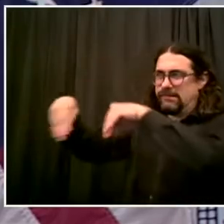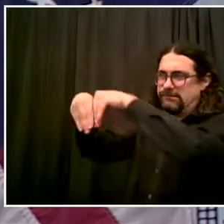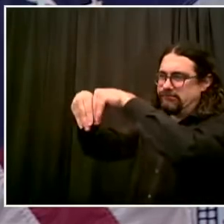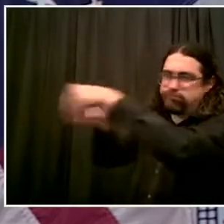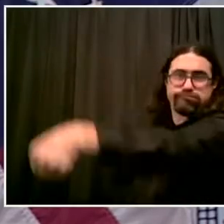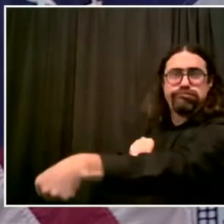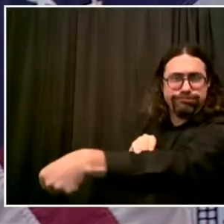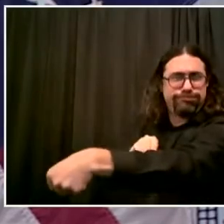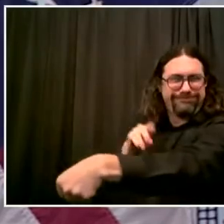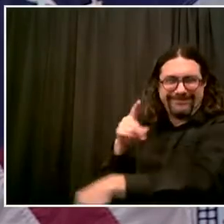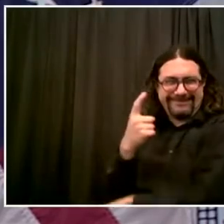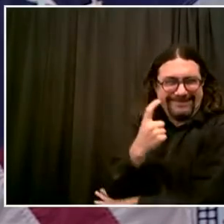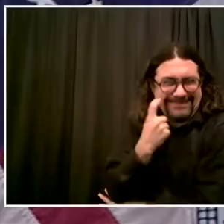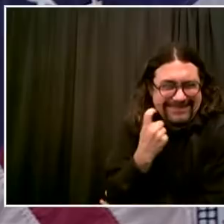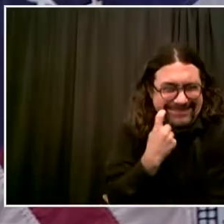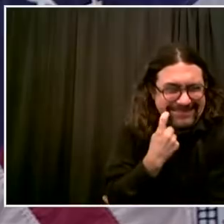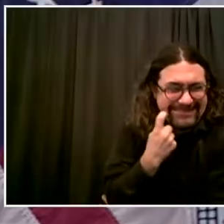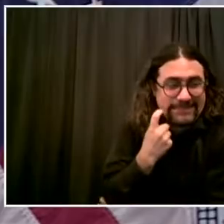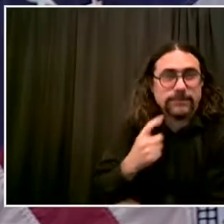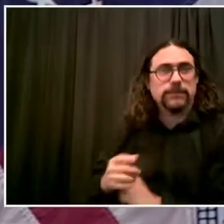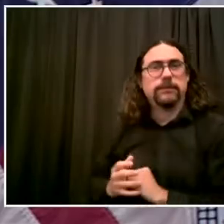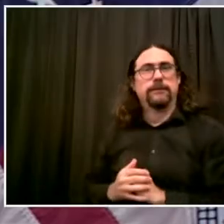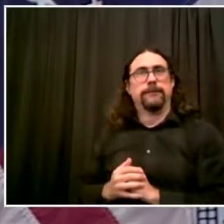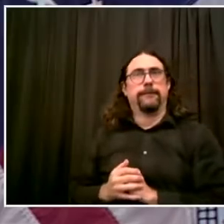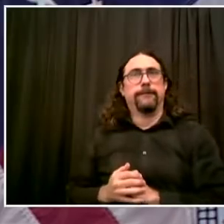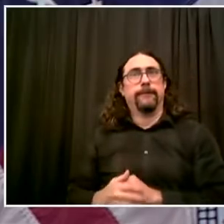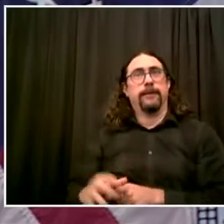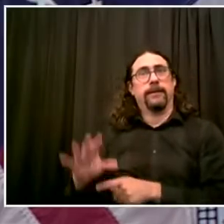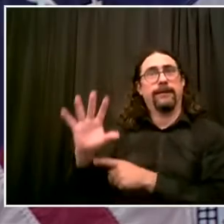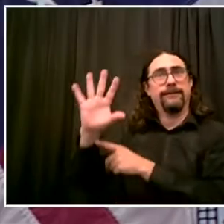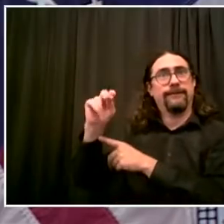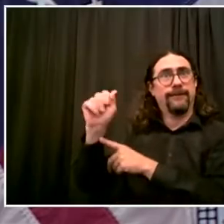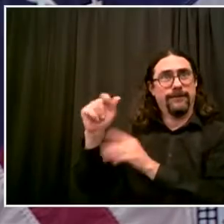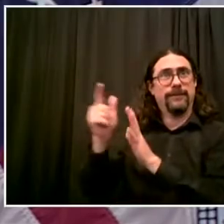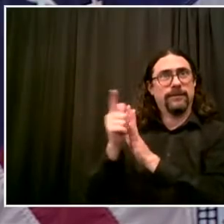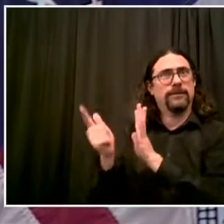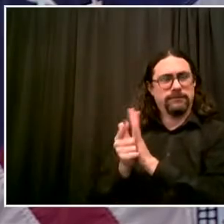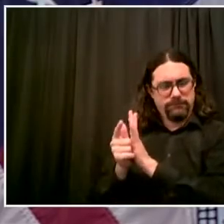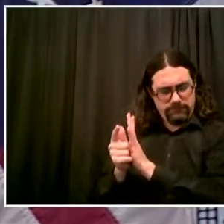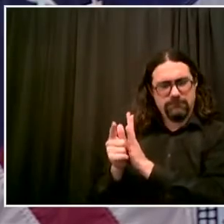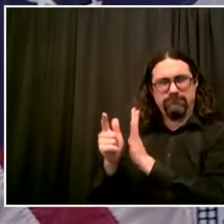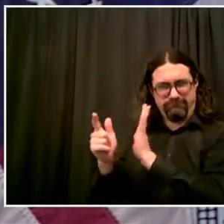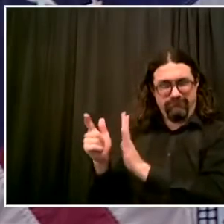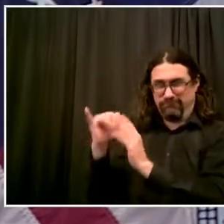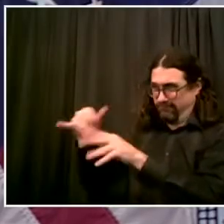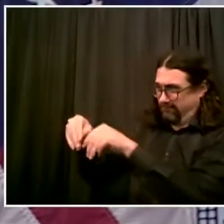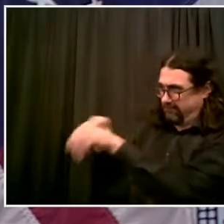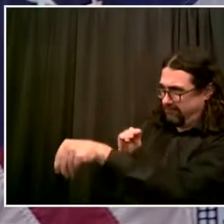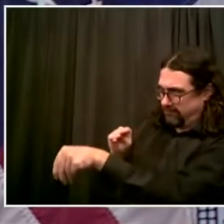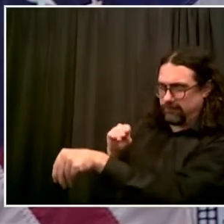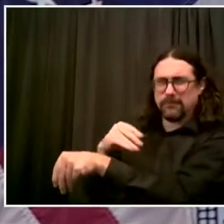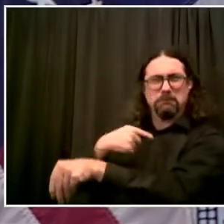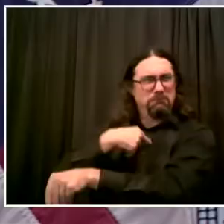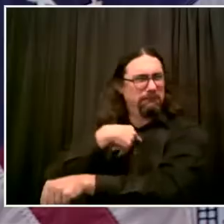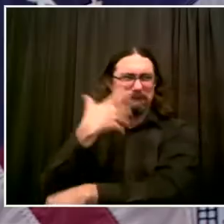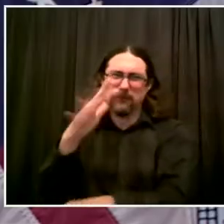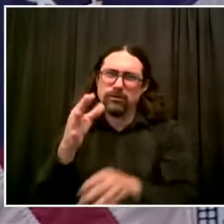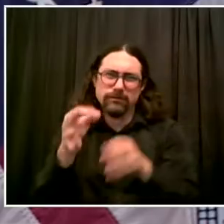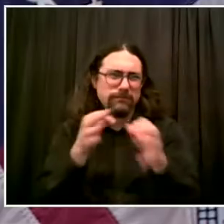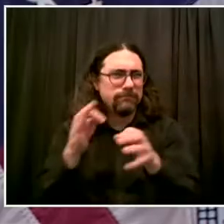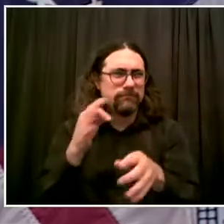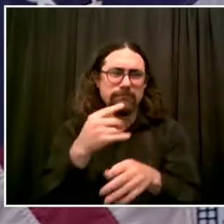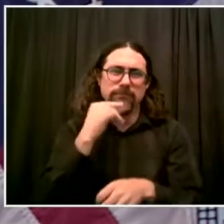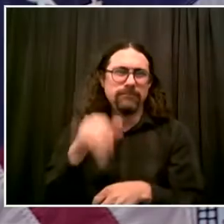all the trial results. We're going to publish the disciplinary actions that are underway. We're going to publish